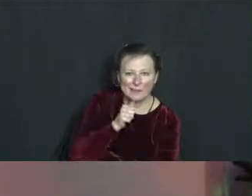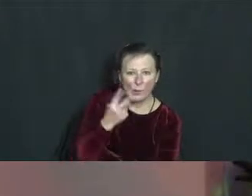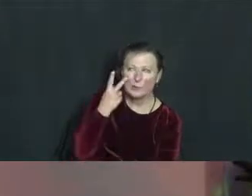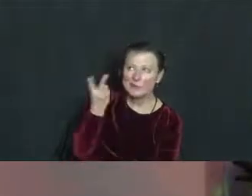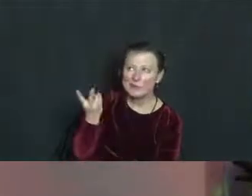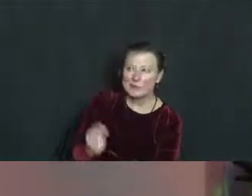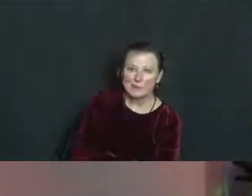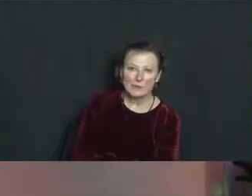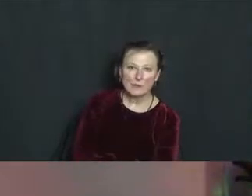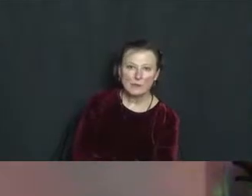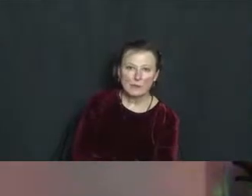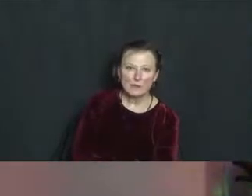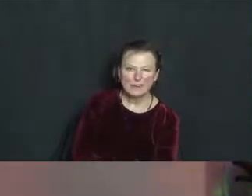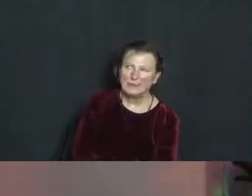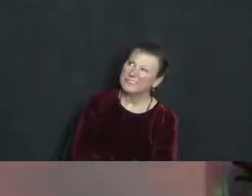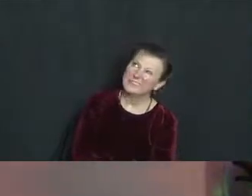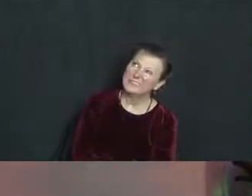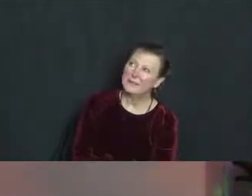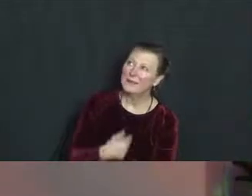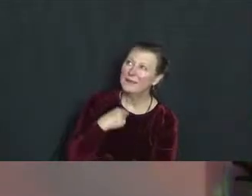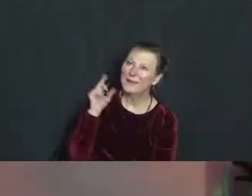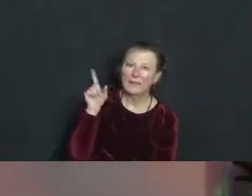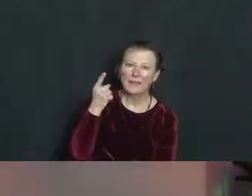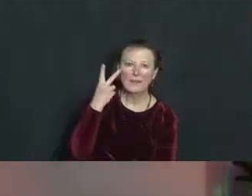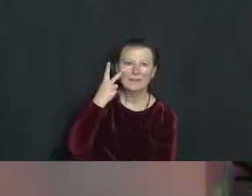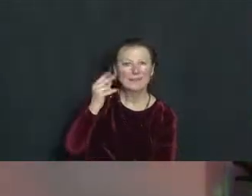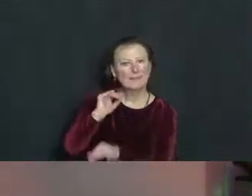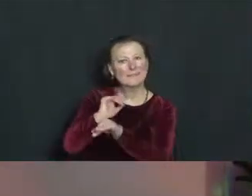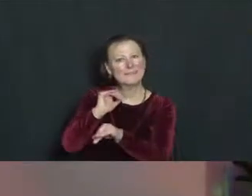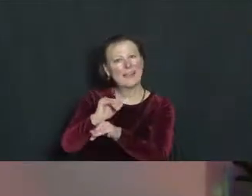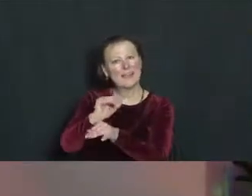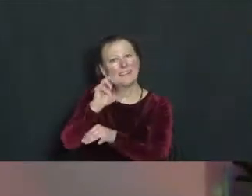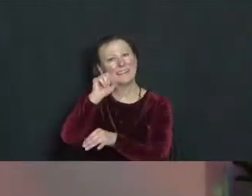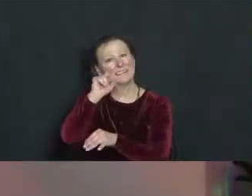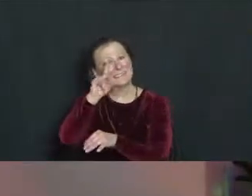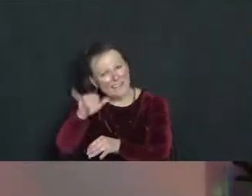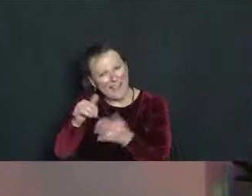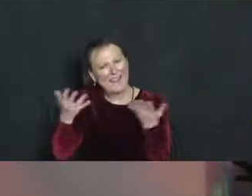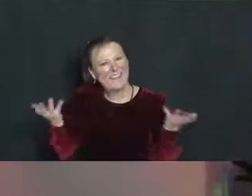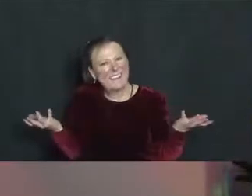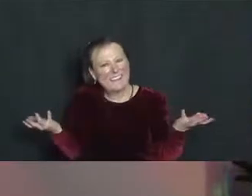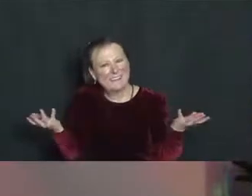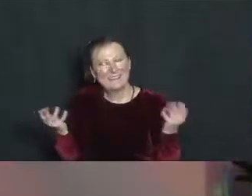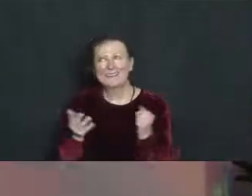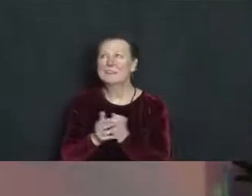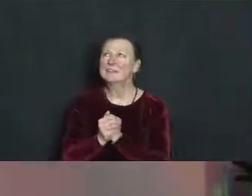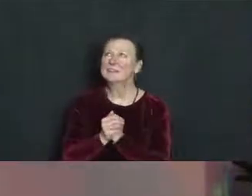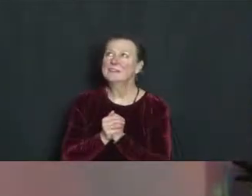them. I just see the night sky. I just see the night sky.